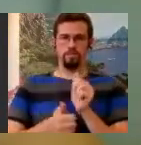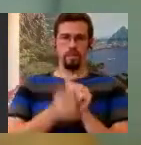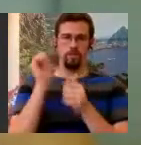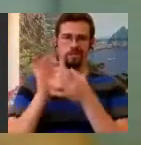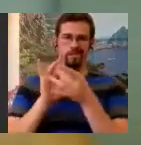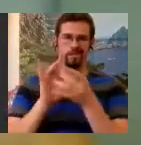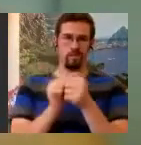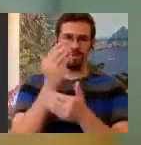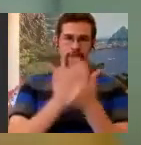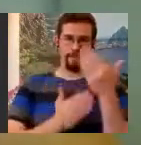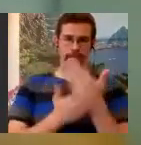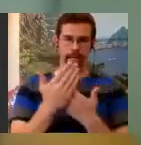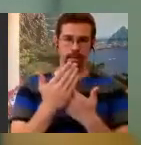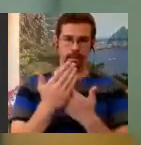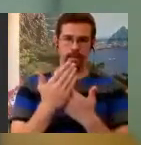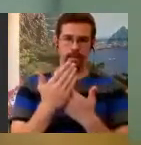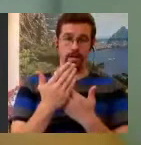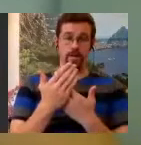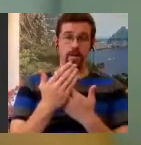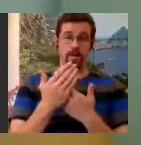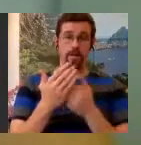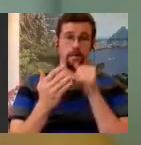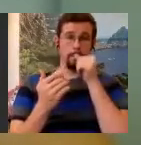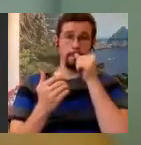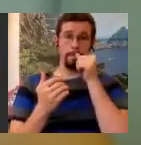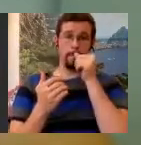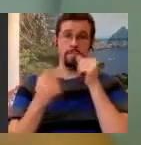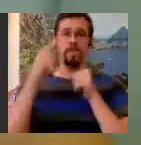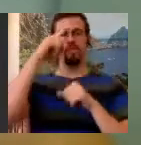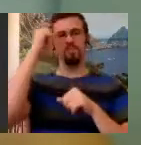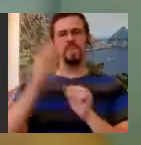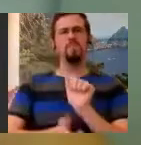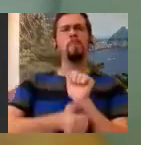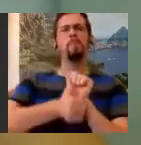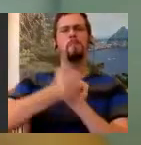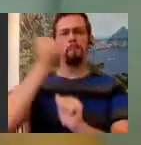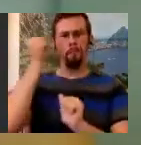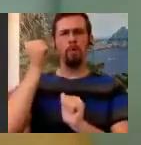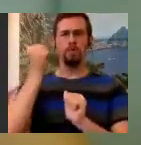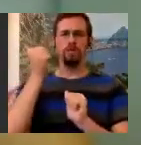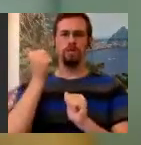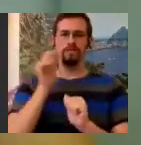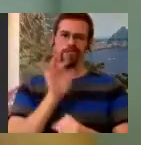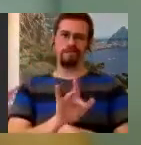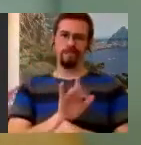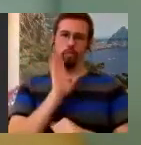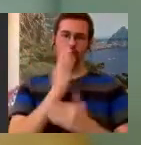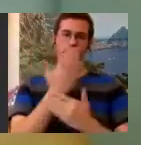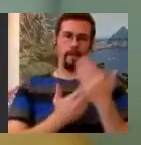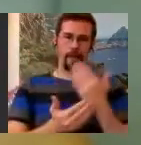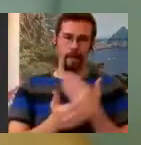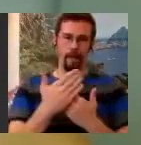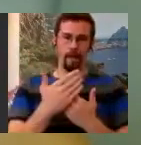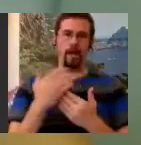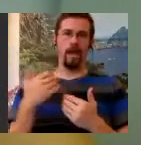because a big number of glyphs is related to hands, orientation,